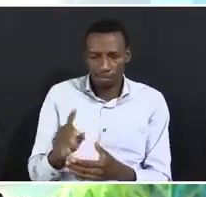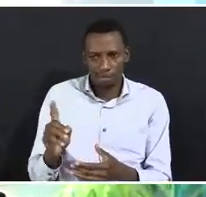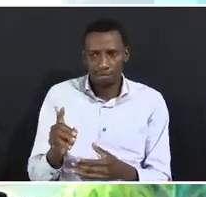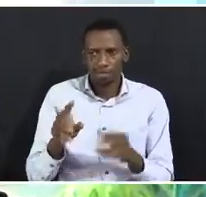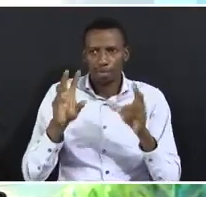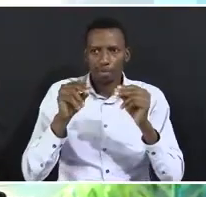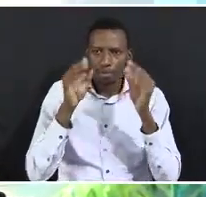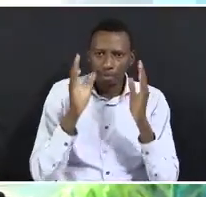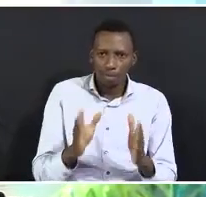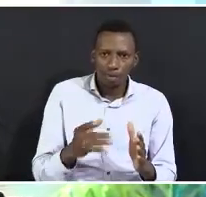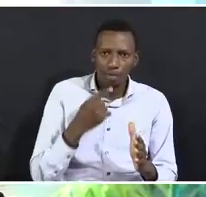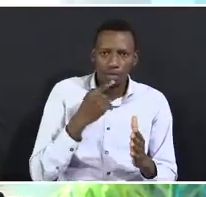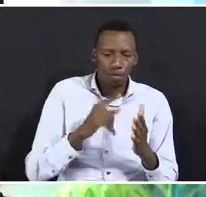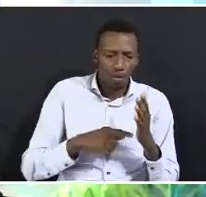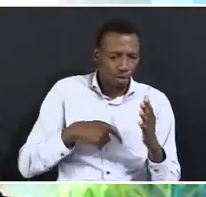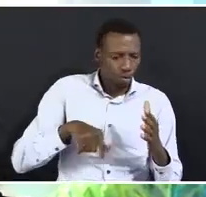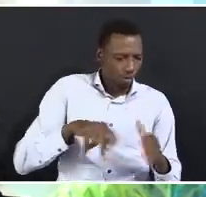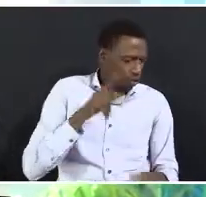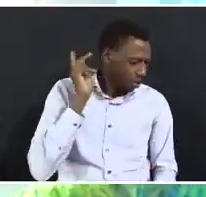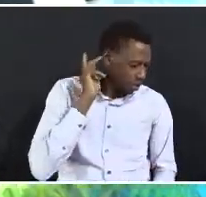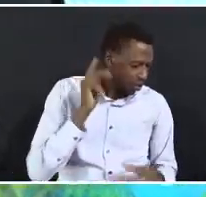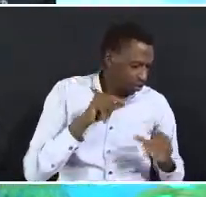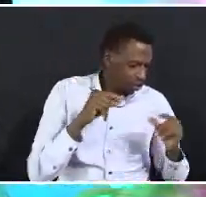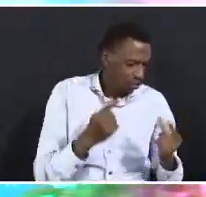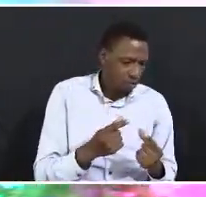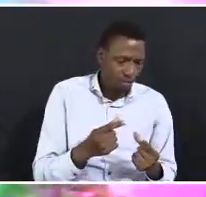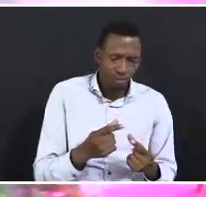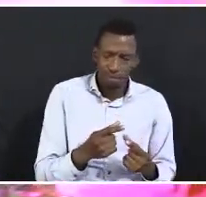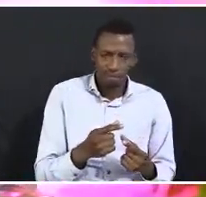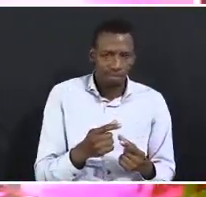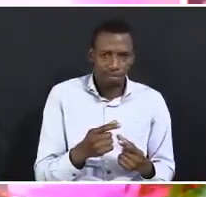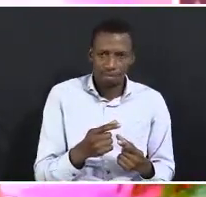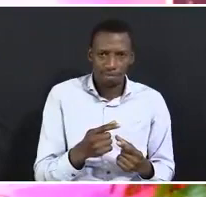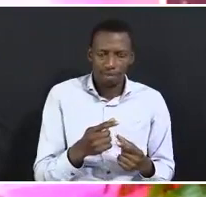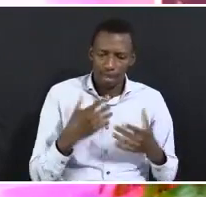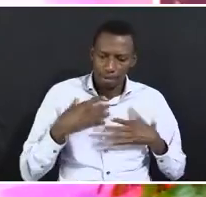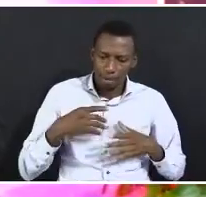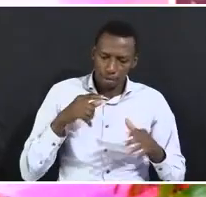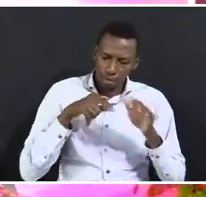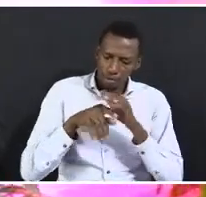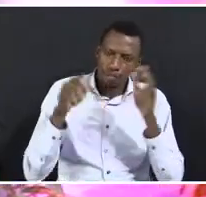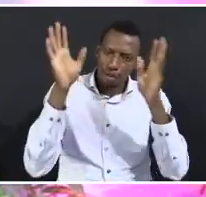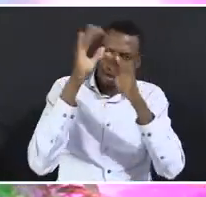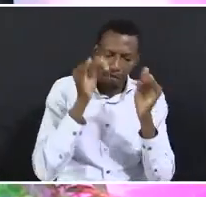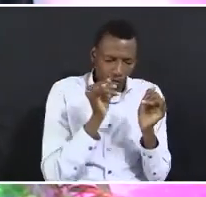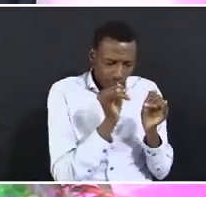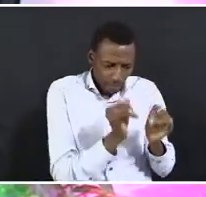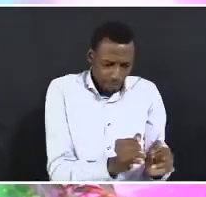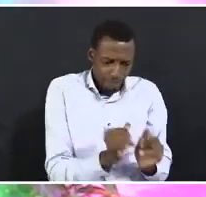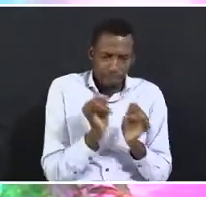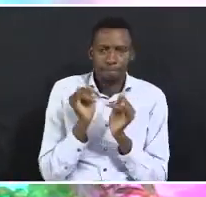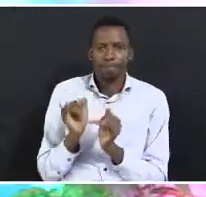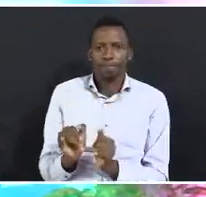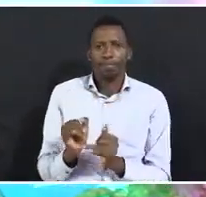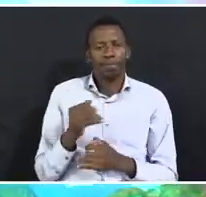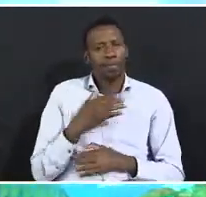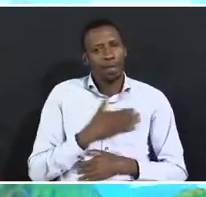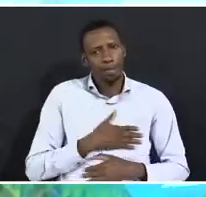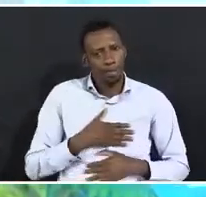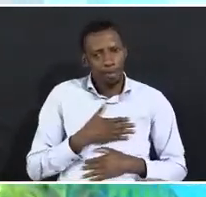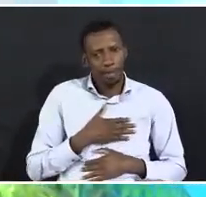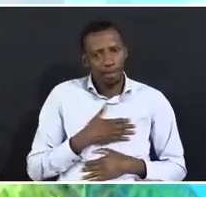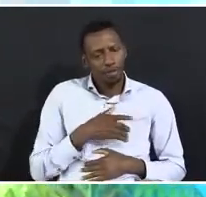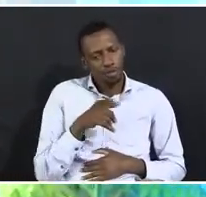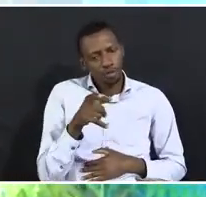we, Omogusi, we have arrived. People will go to heaven individually. My friend, make a relationship